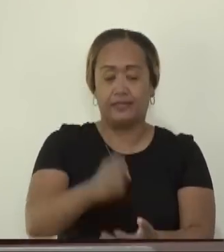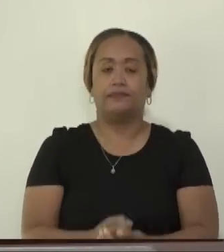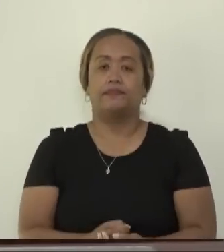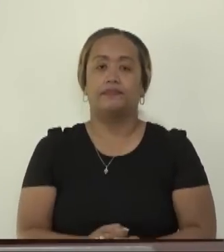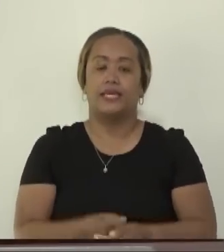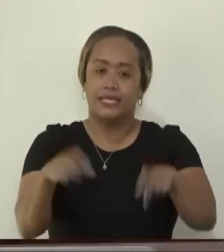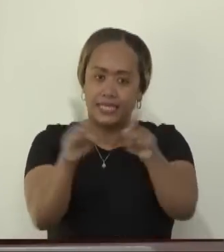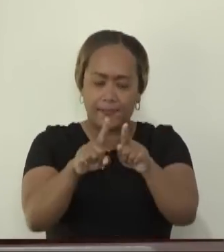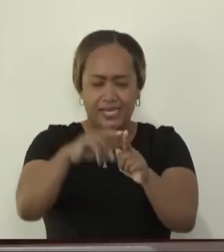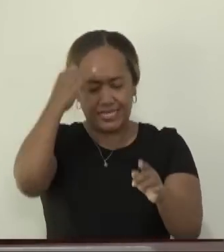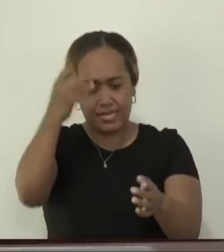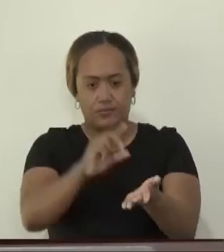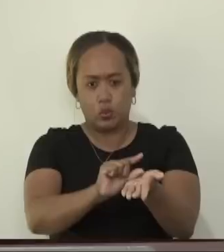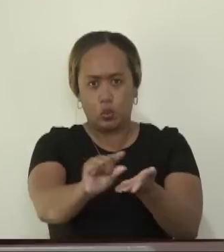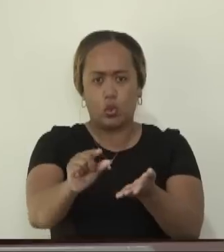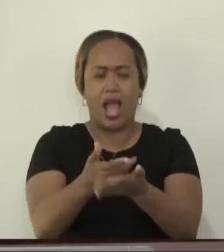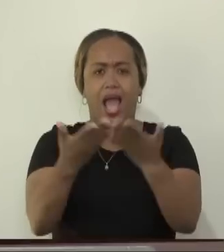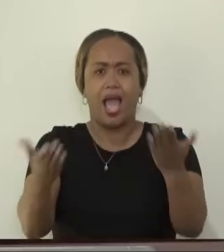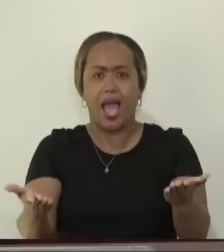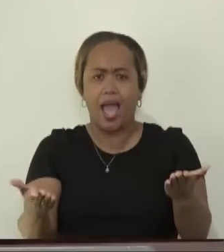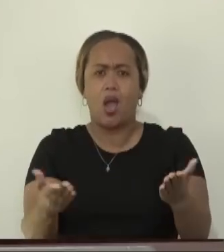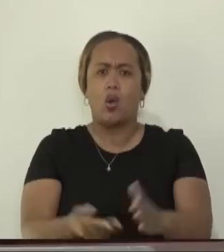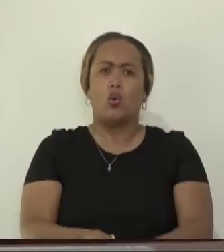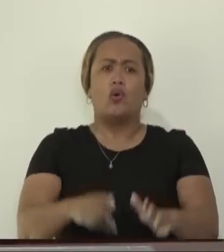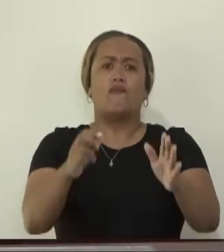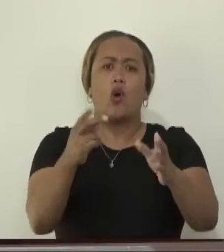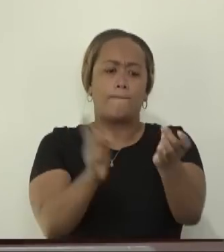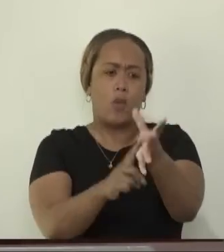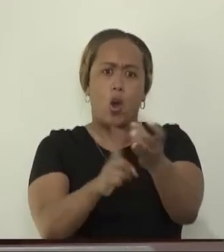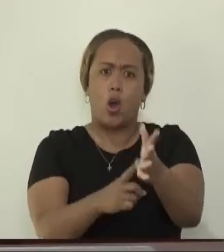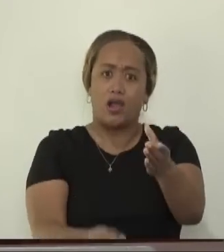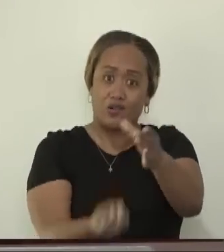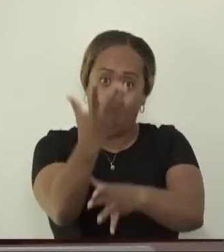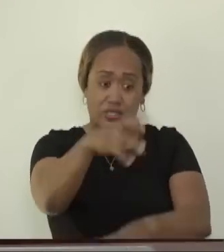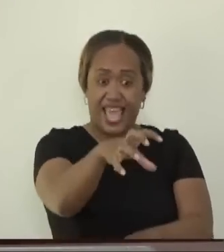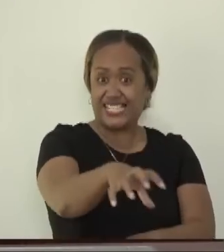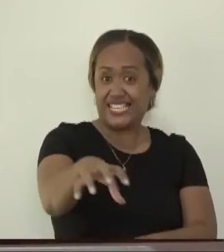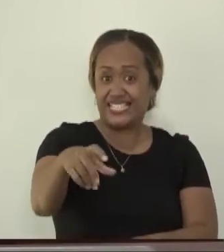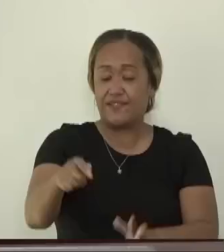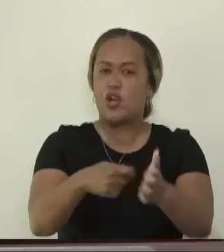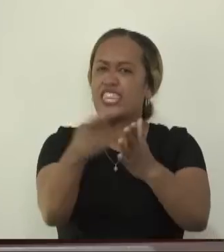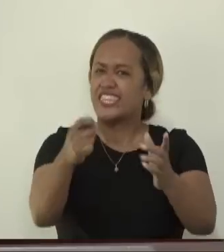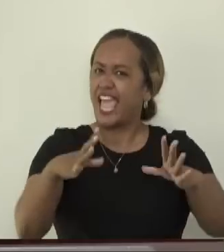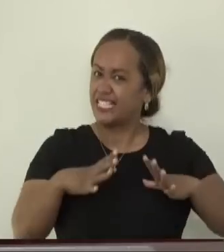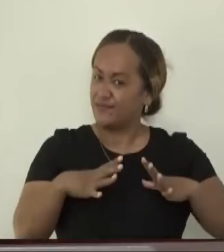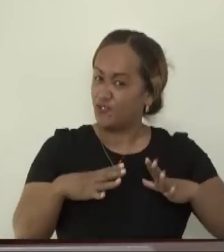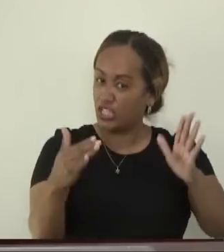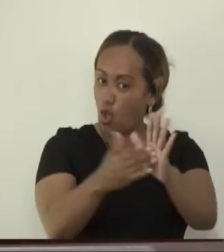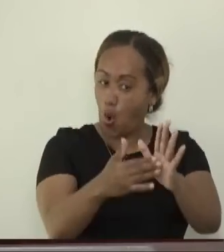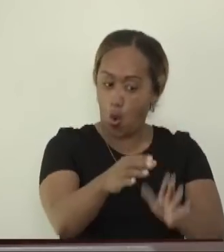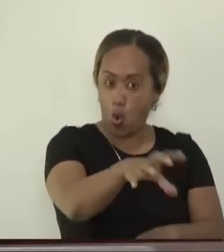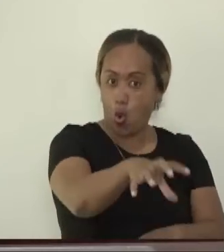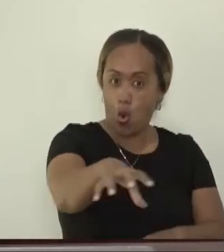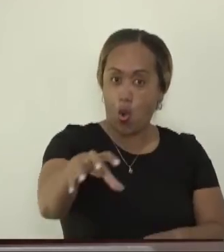These incentives will target key growth sectors, including new tax-free zones, so that the whole of